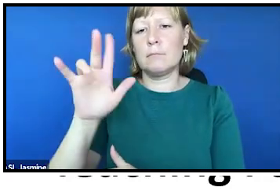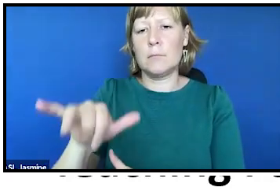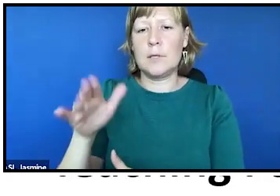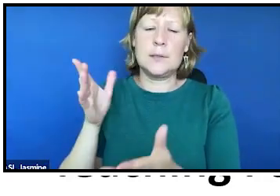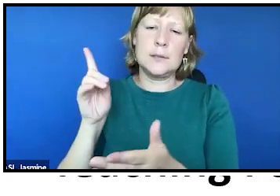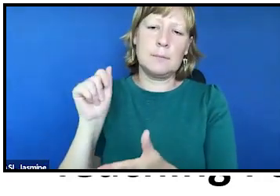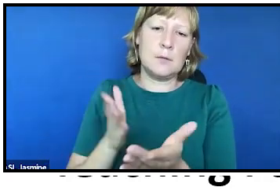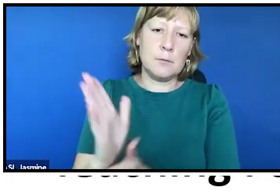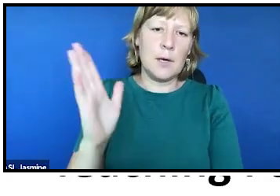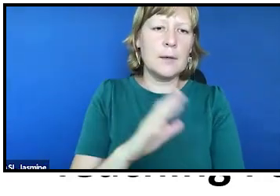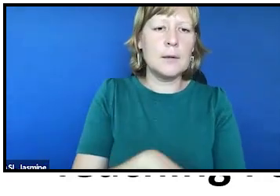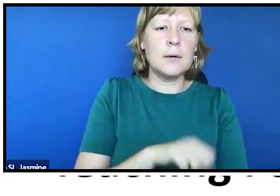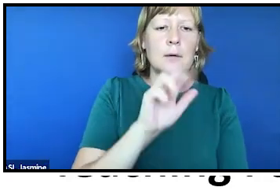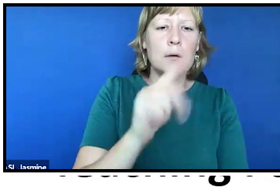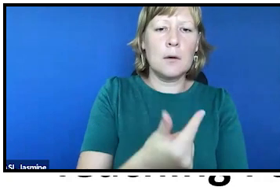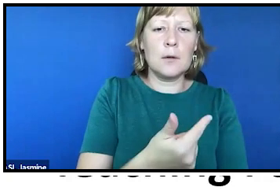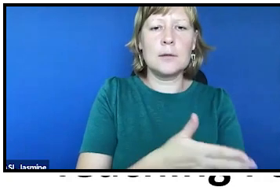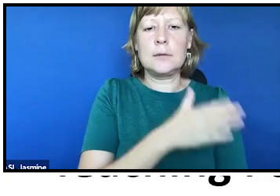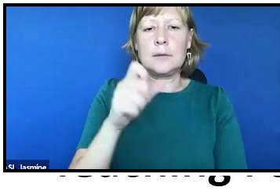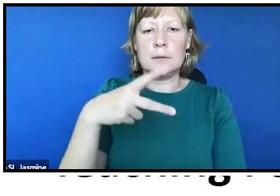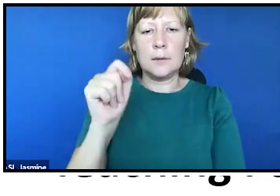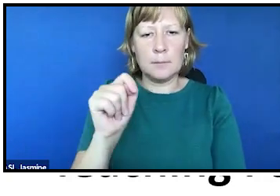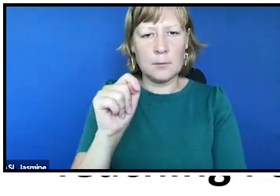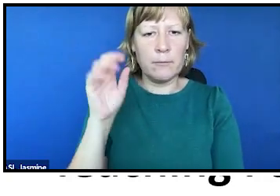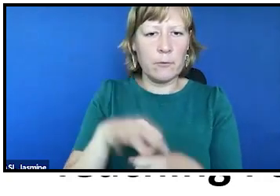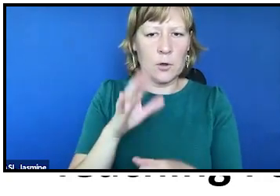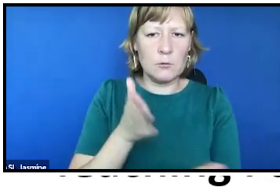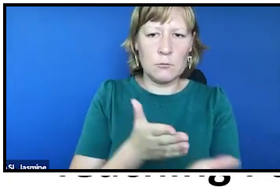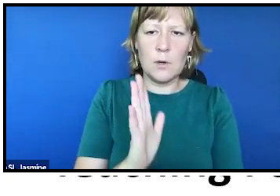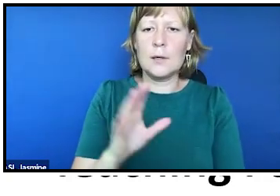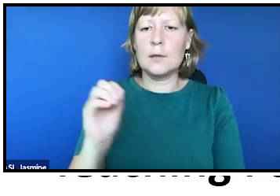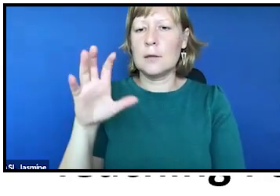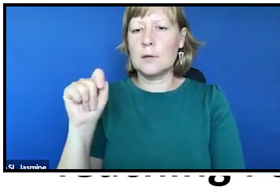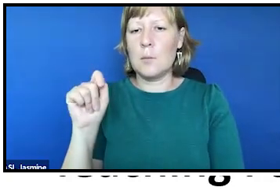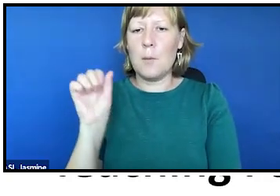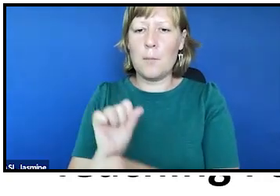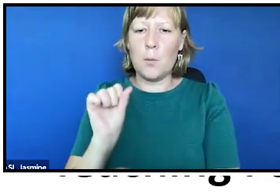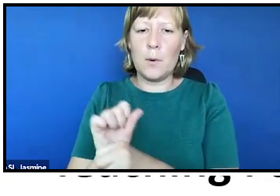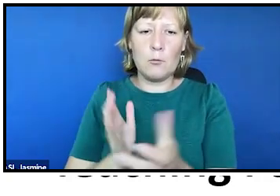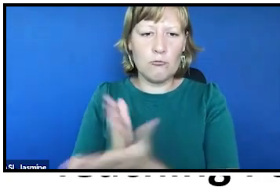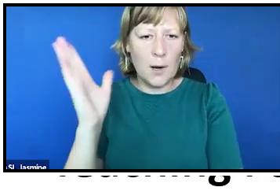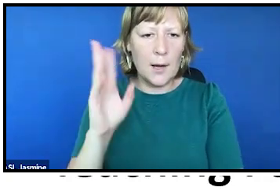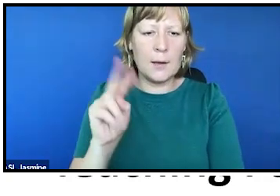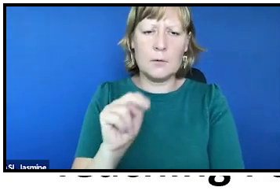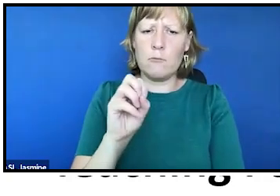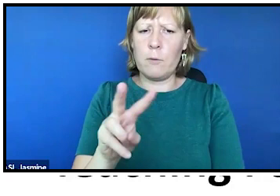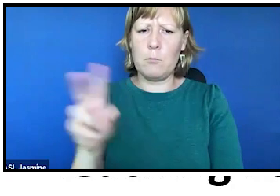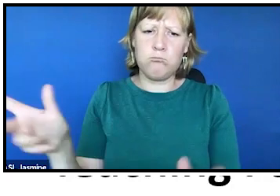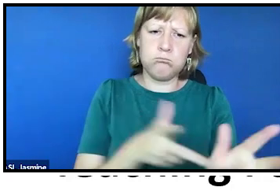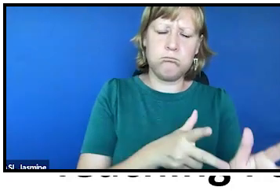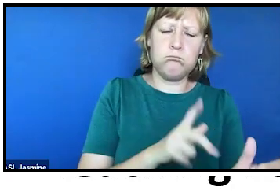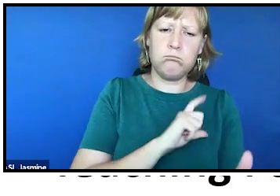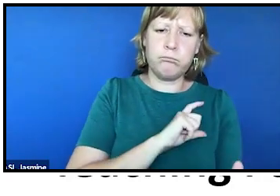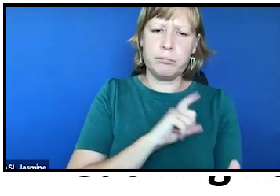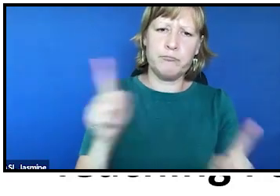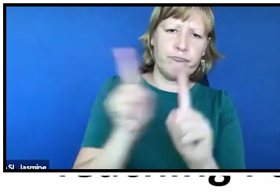rights. September, voting rights. October, employment rights. November, being stopped by police. And then in December, your